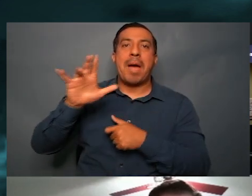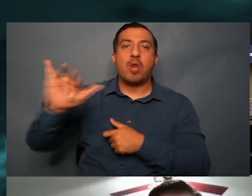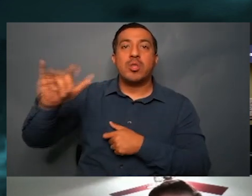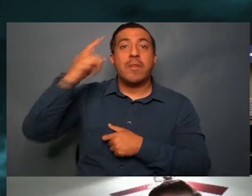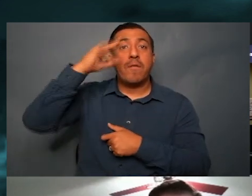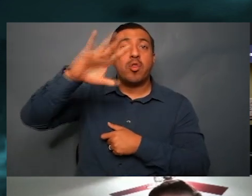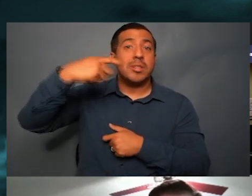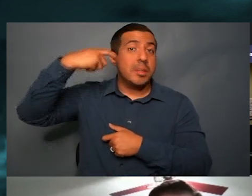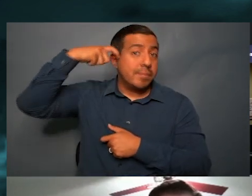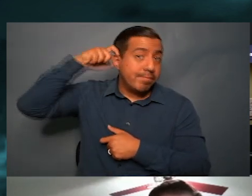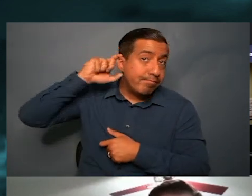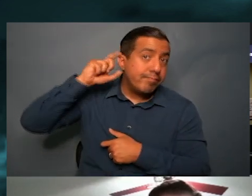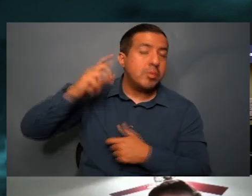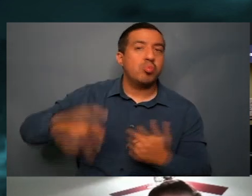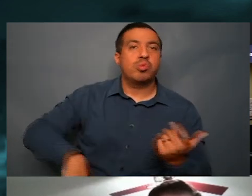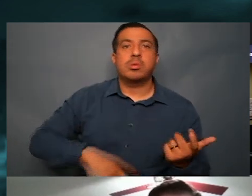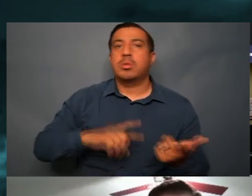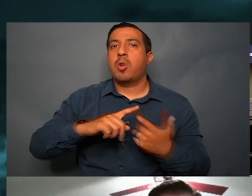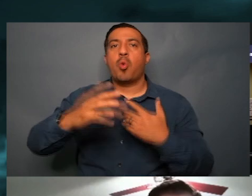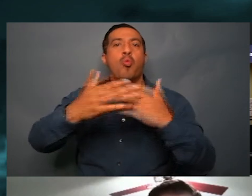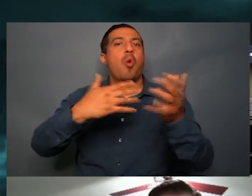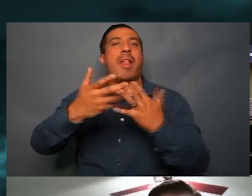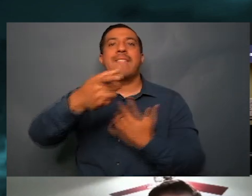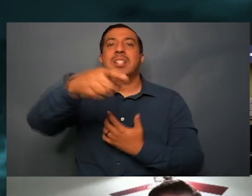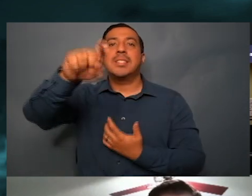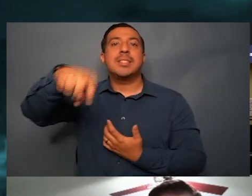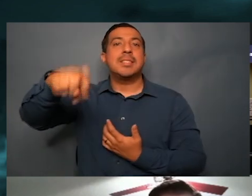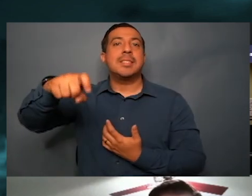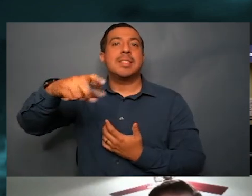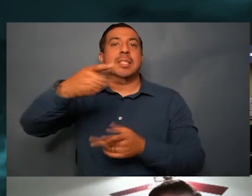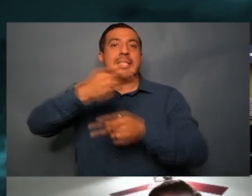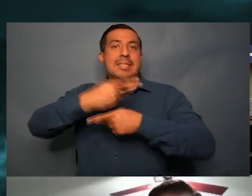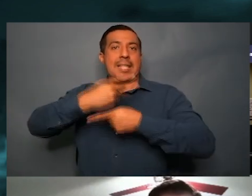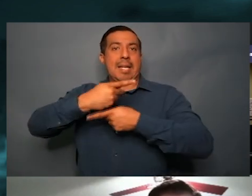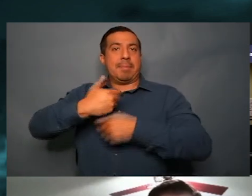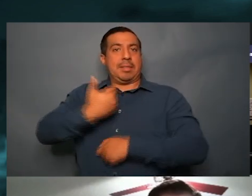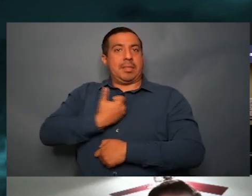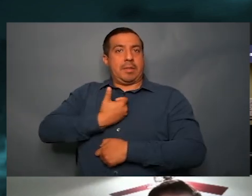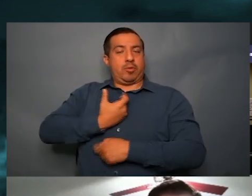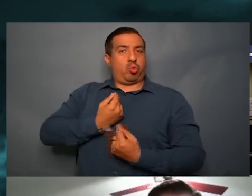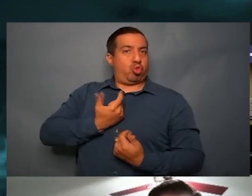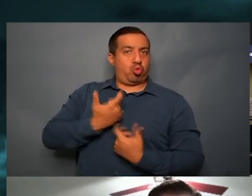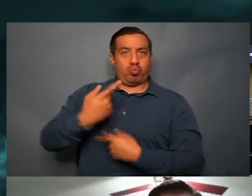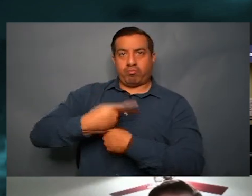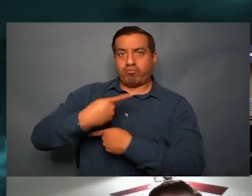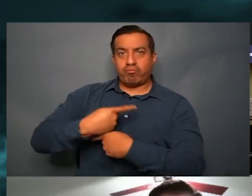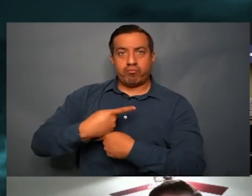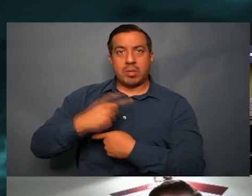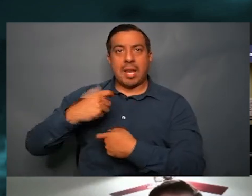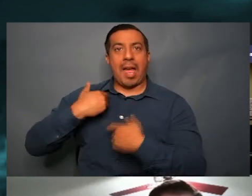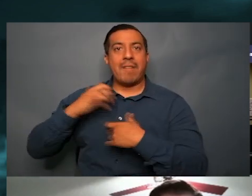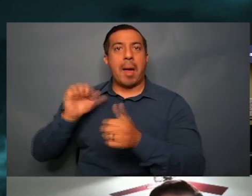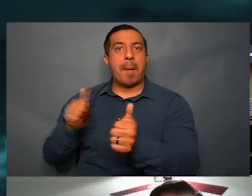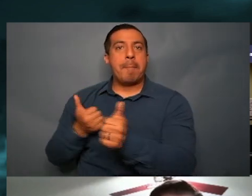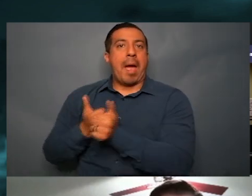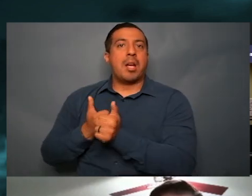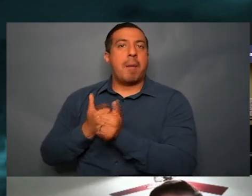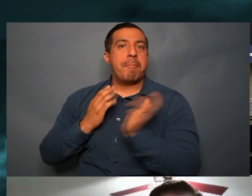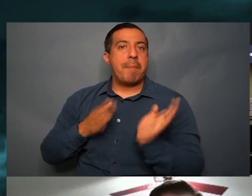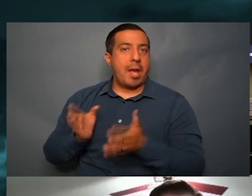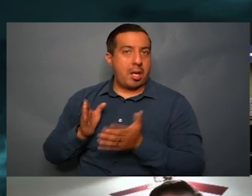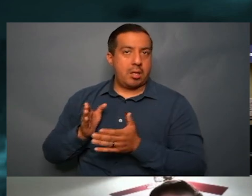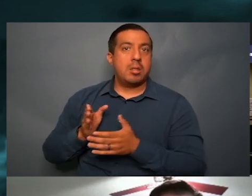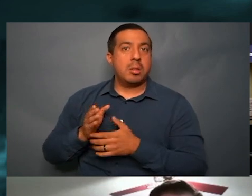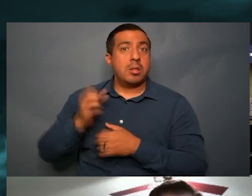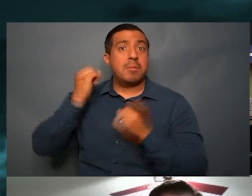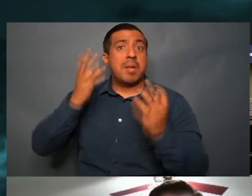or whatever you need to take care of yourself, you need to be sure you have a backup plan because we have a lot of